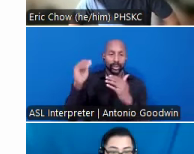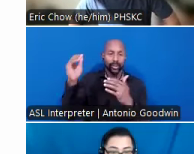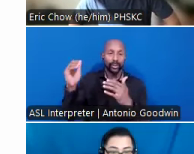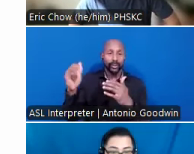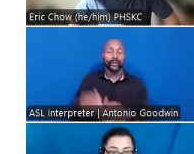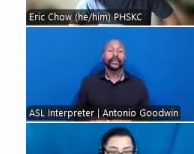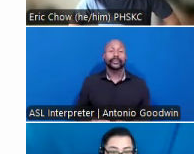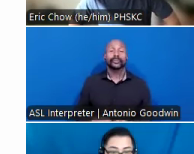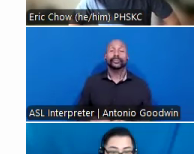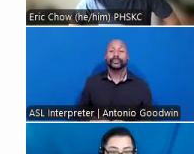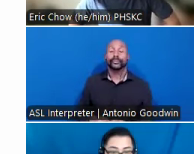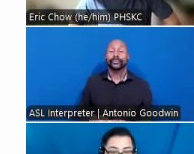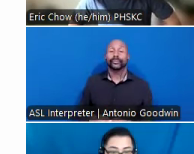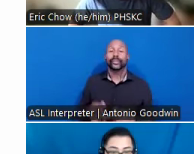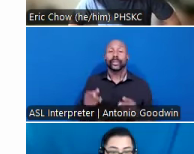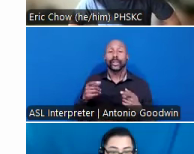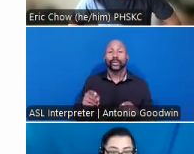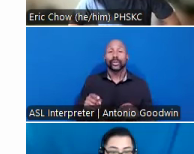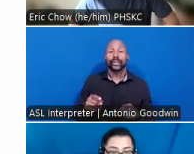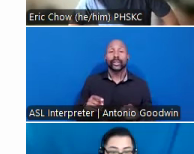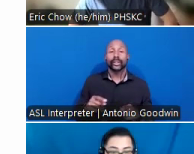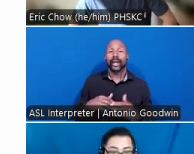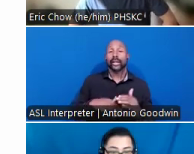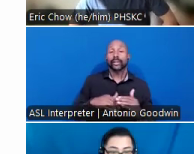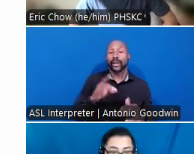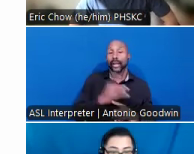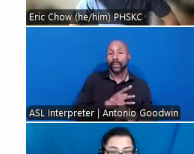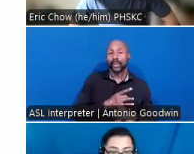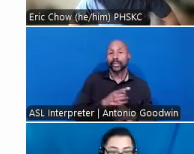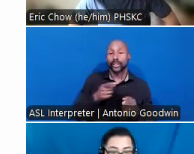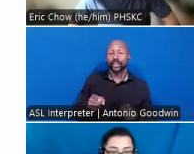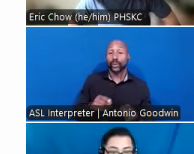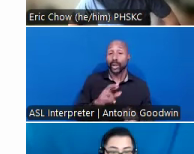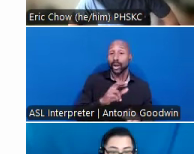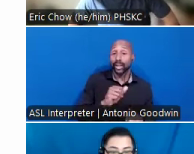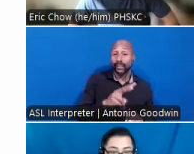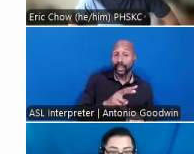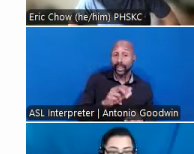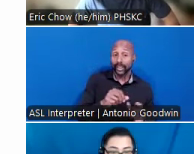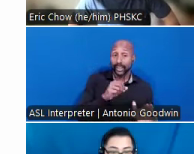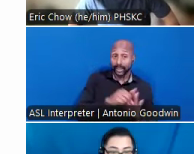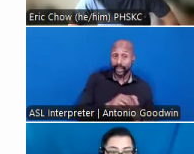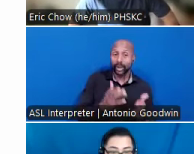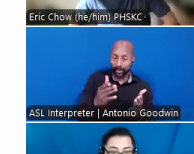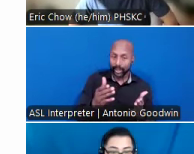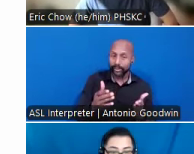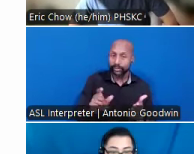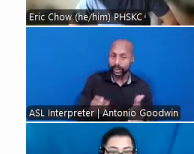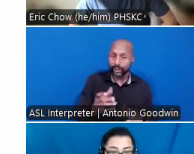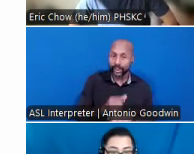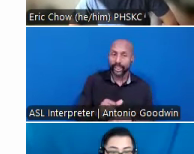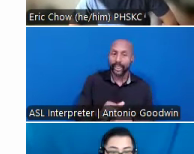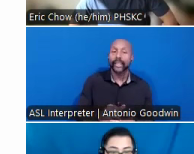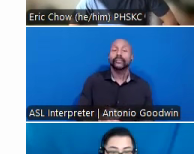season, they're recommended to get the immunization. For children 8 to 19 months who are at high risk, such as those people with